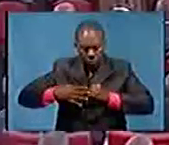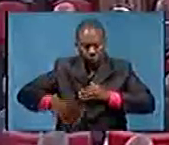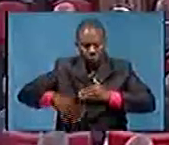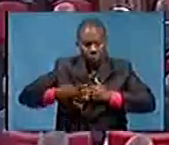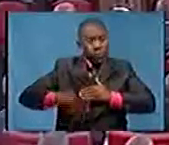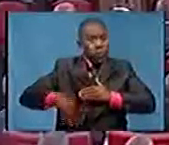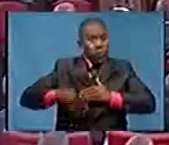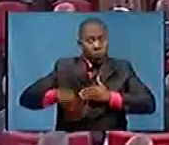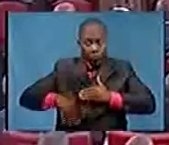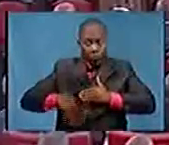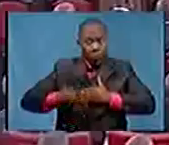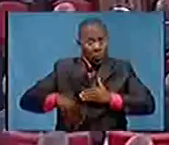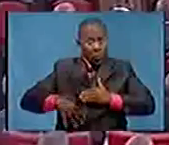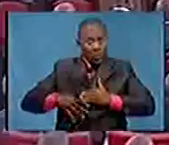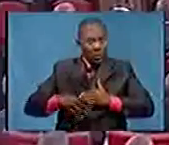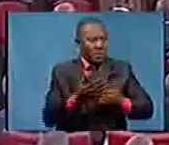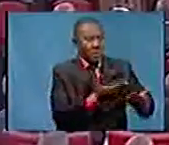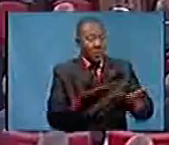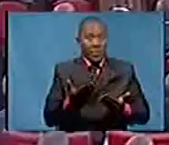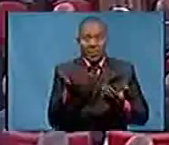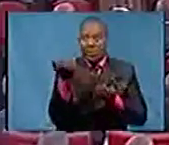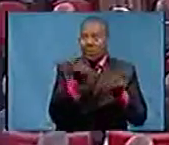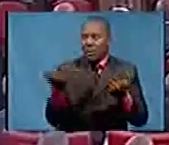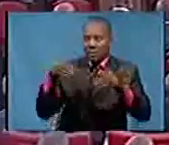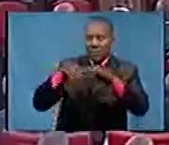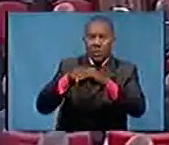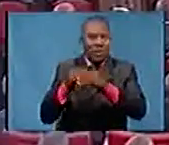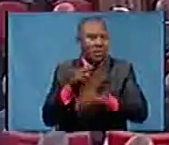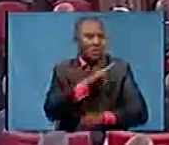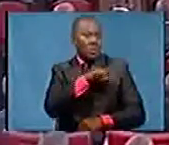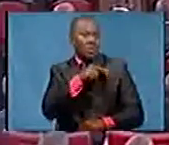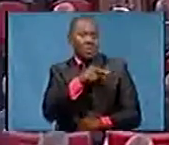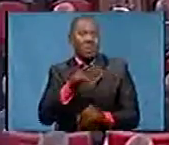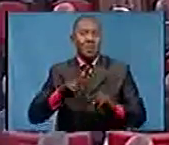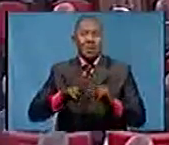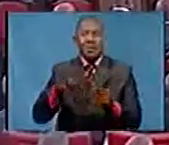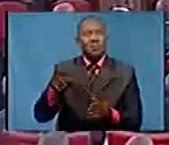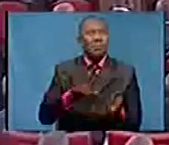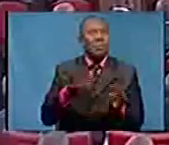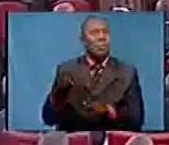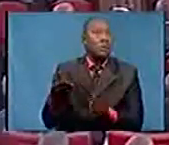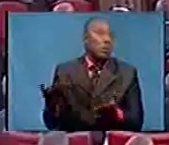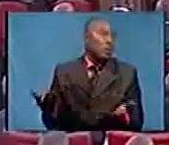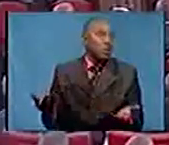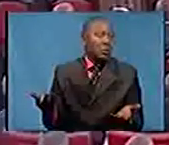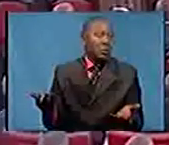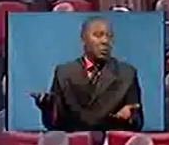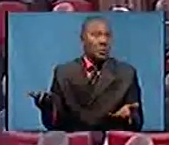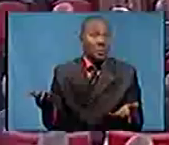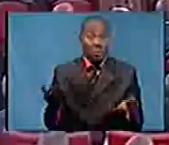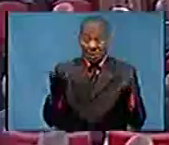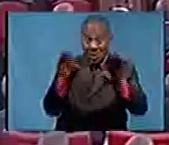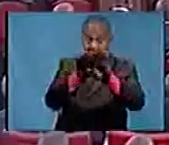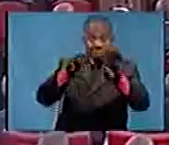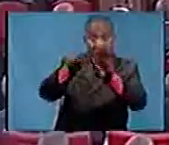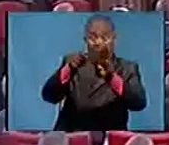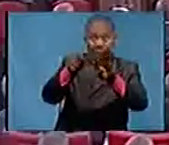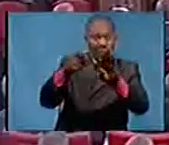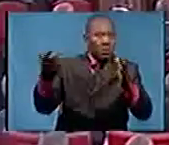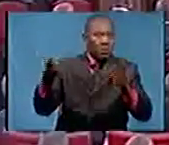that they got a vehicle to send her to the hospital. But unfortunately, the gate man who was at the